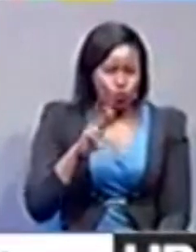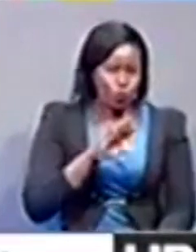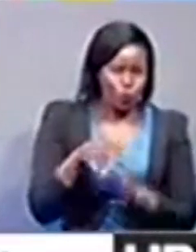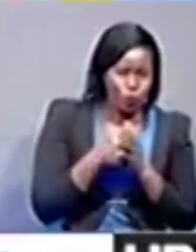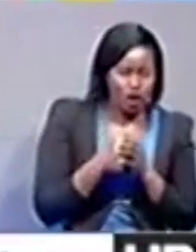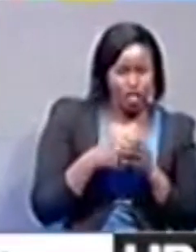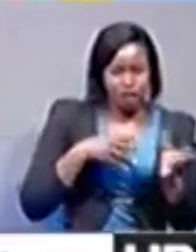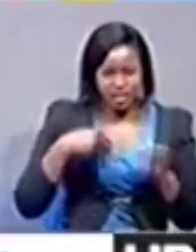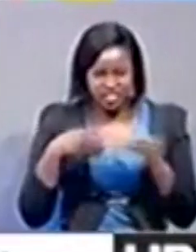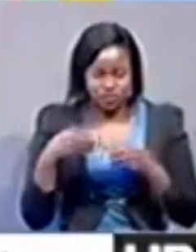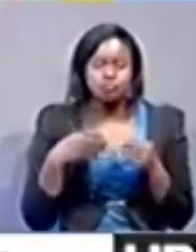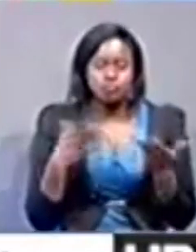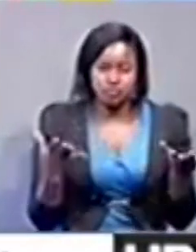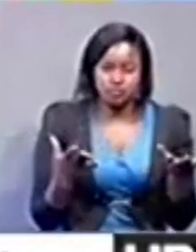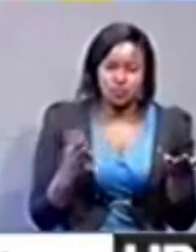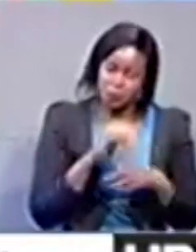intensive care unit.